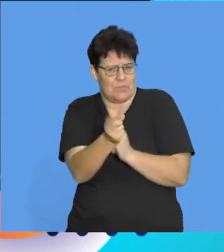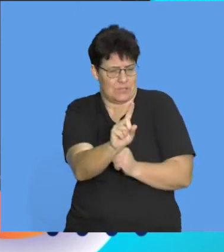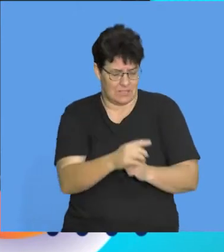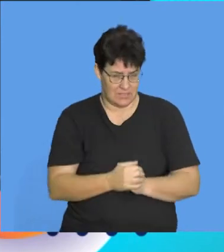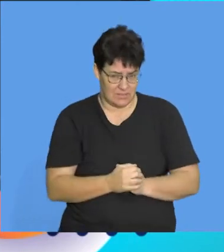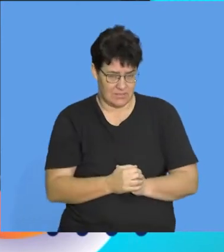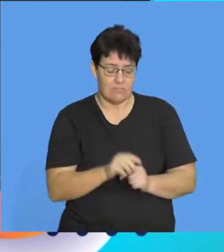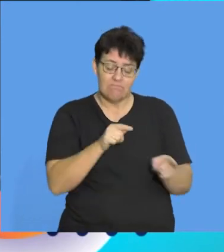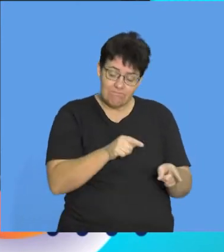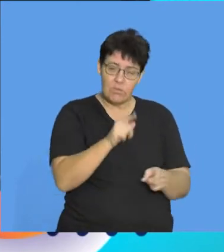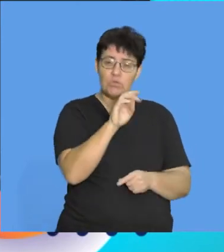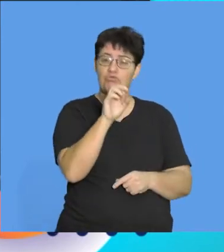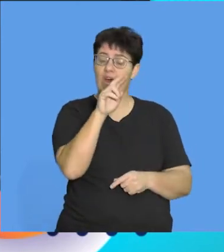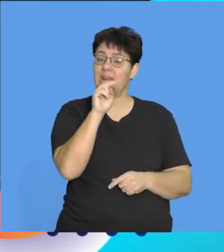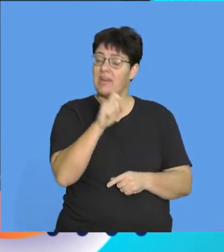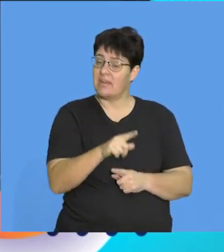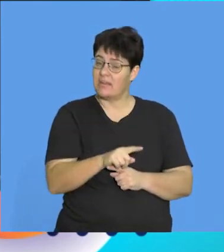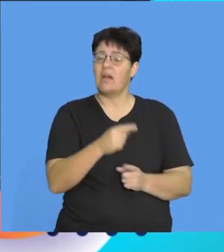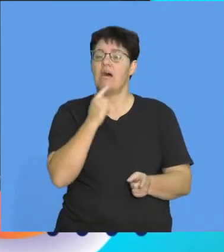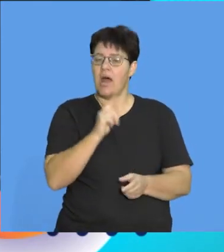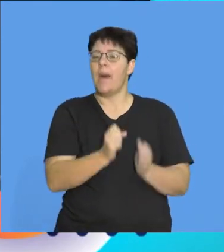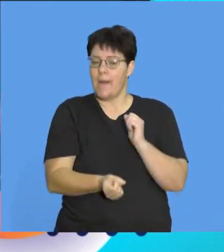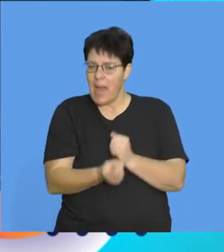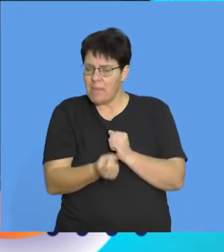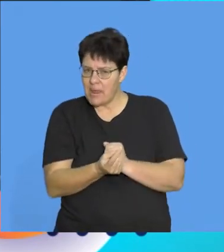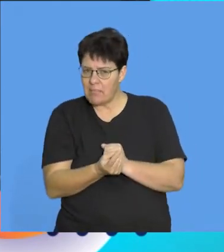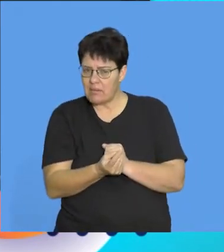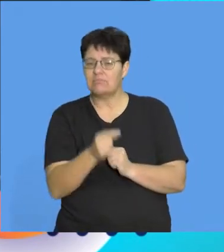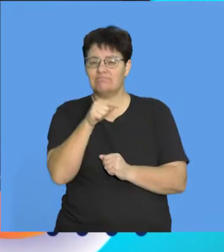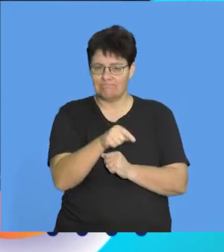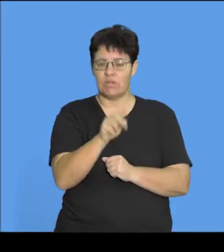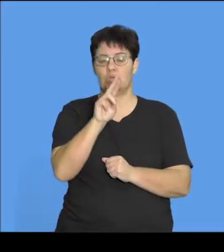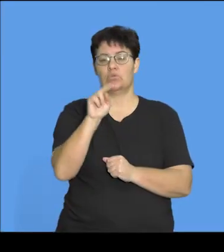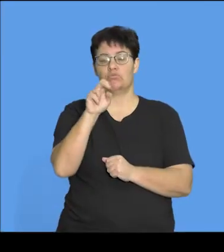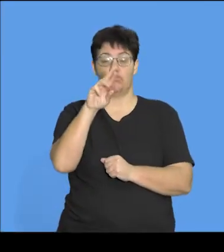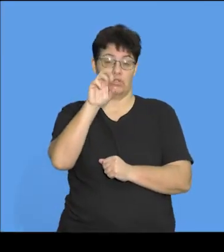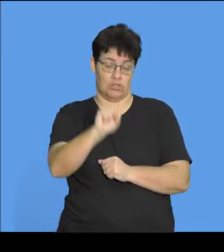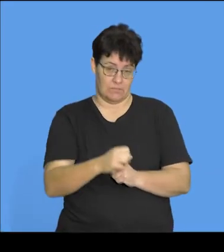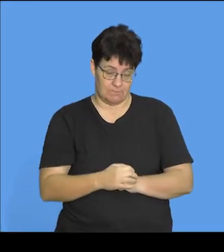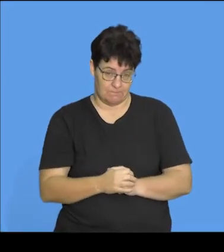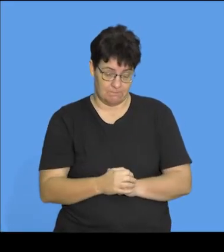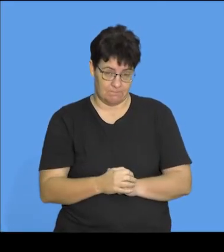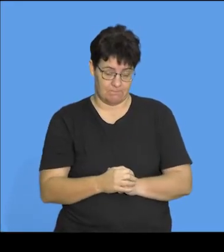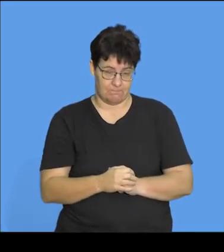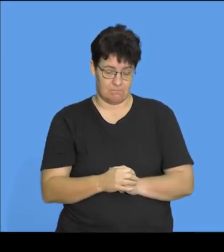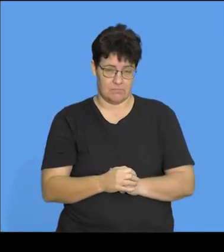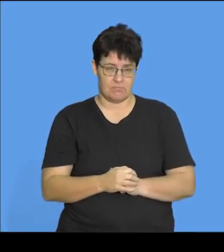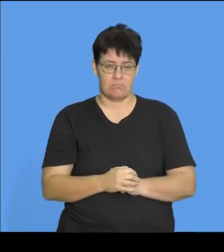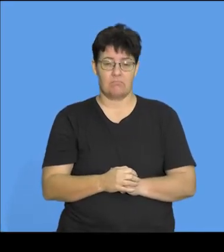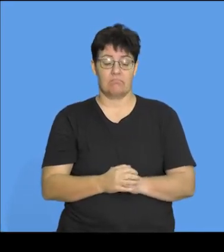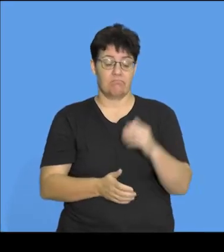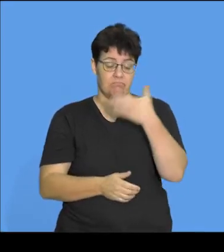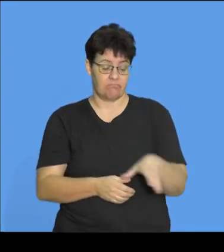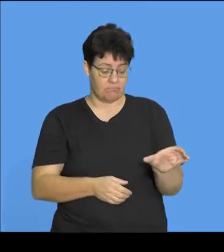the uterine cycle and the events that happen within the uterus. So, when we